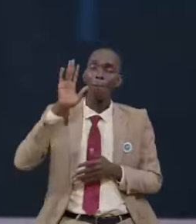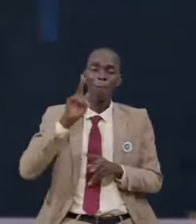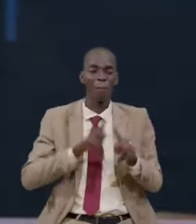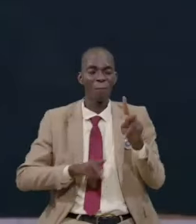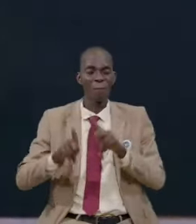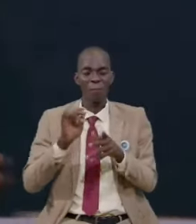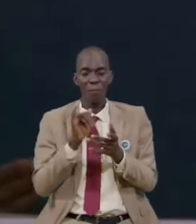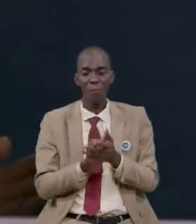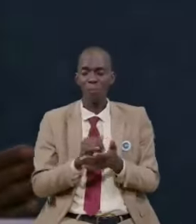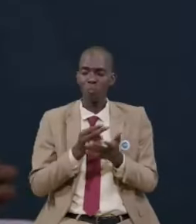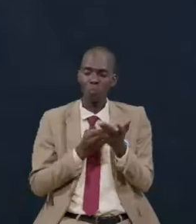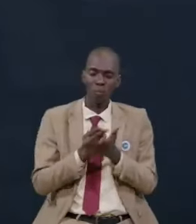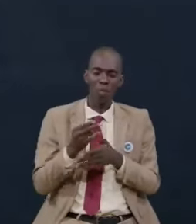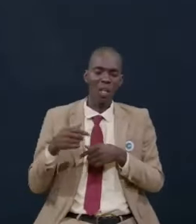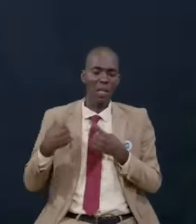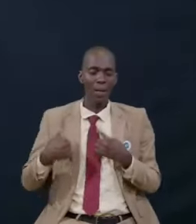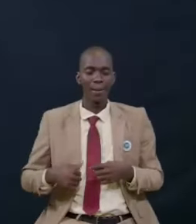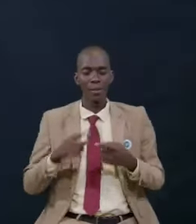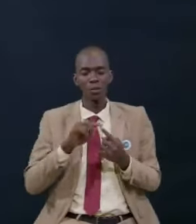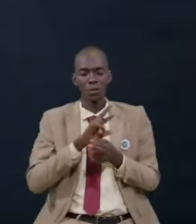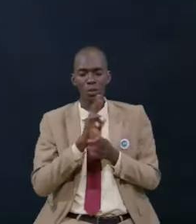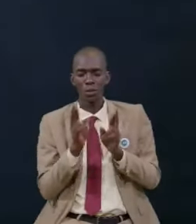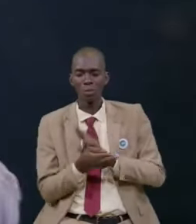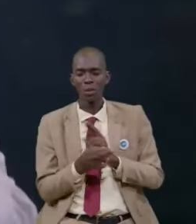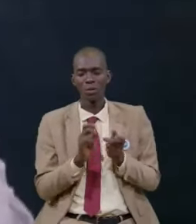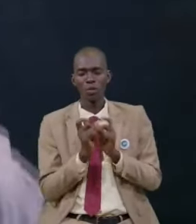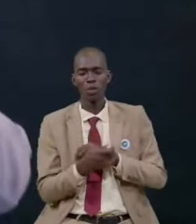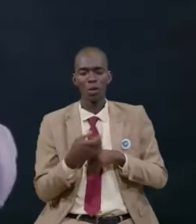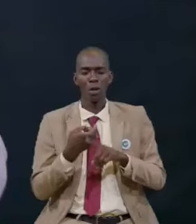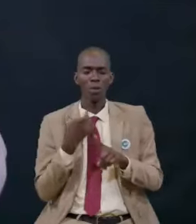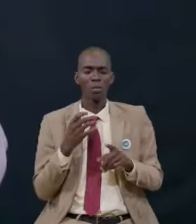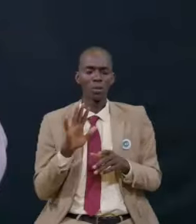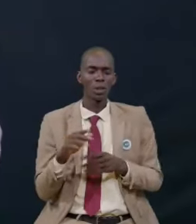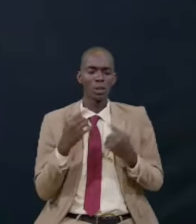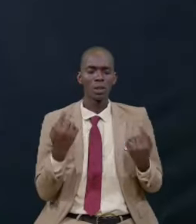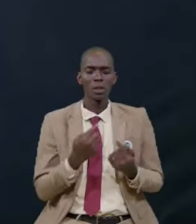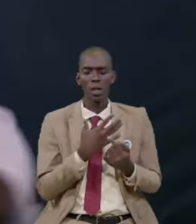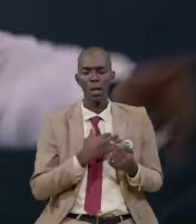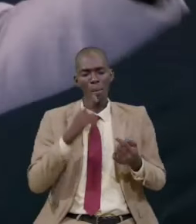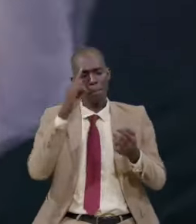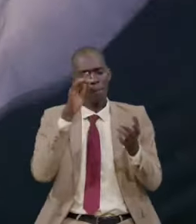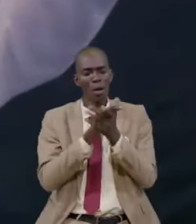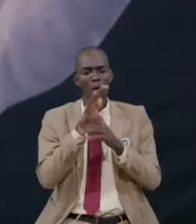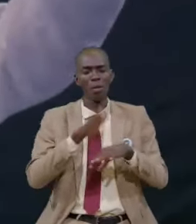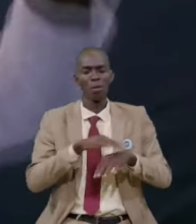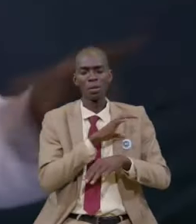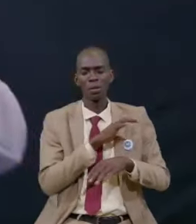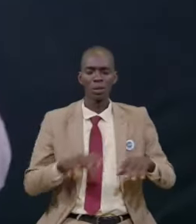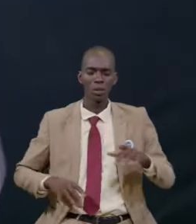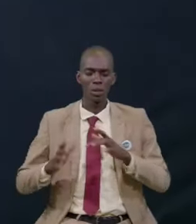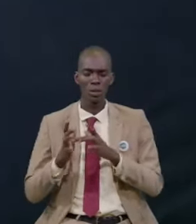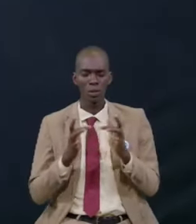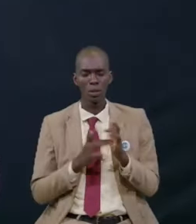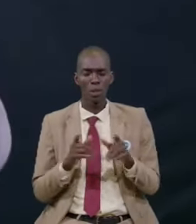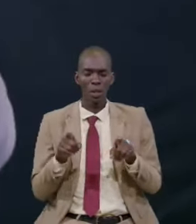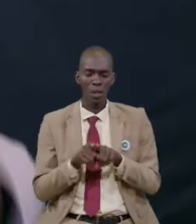repent, to turn away from sin, and to believe on the Lord Jesus Christ as their Savior,